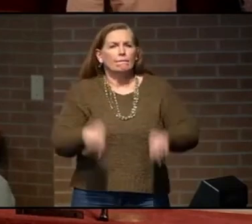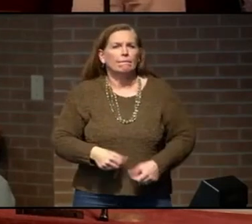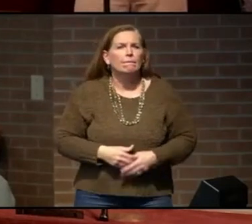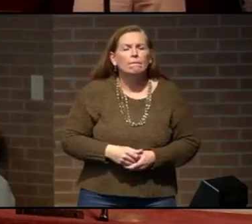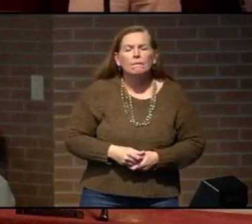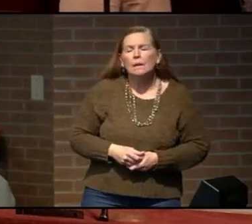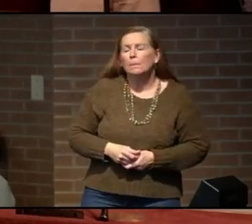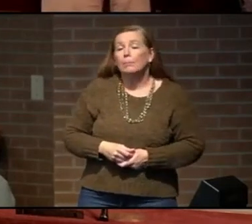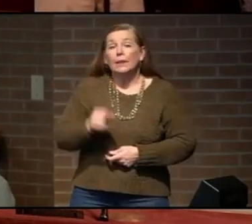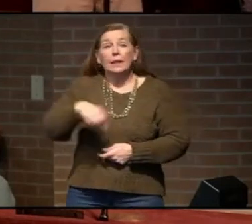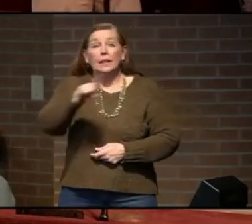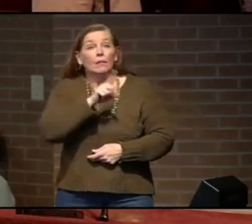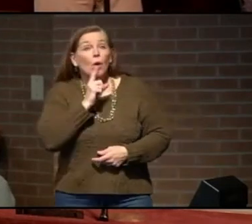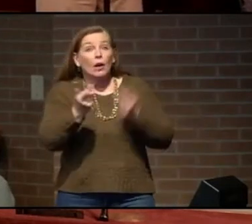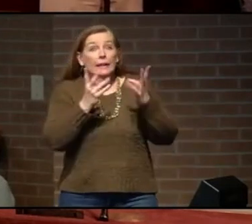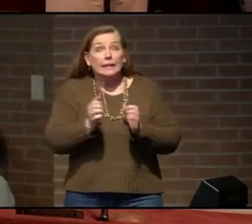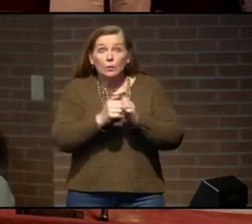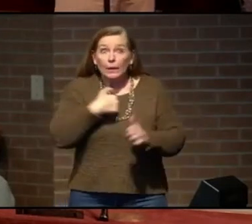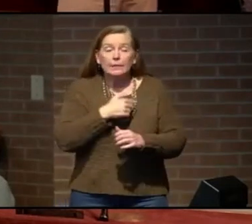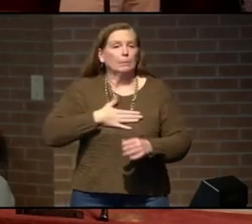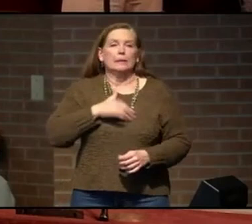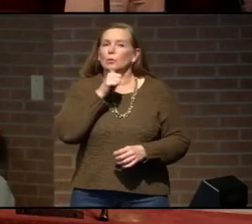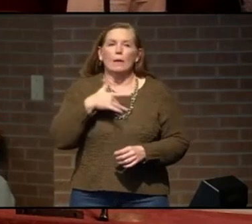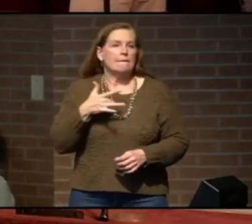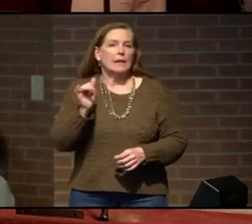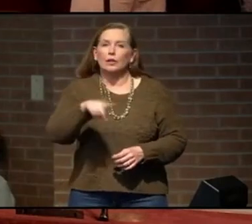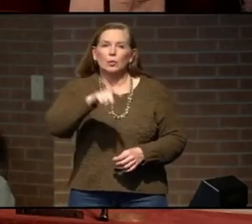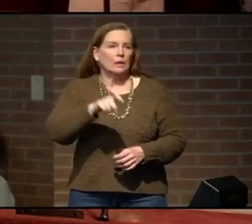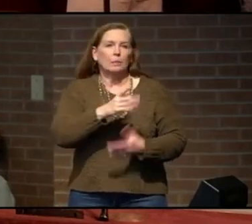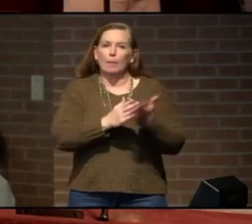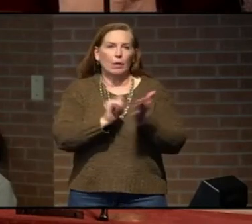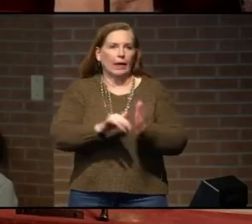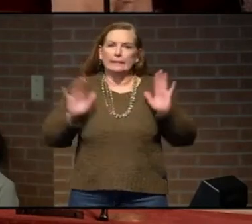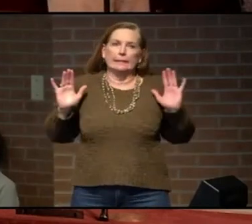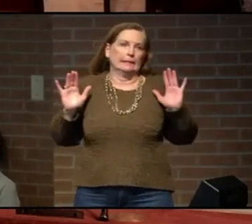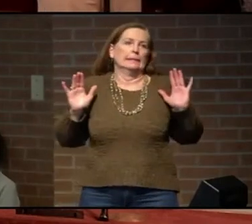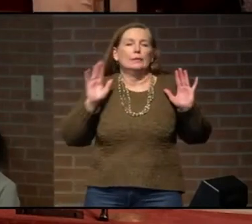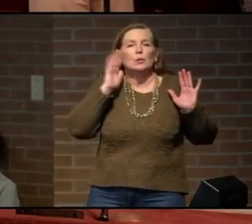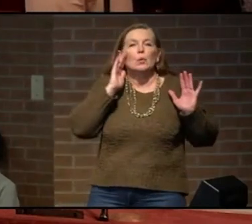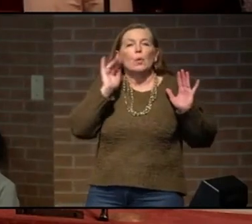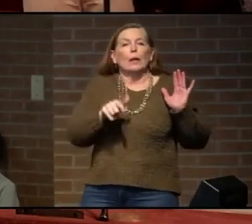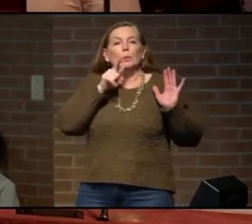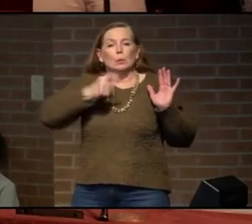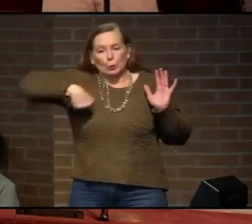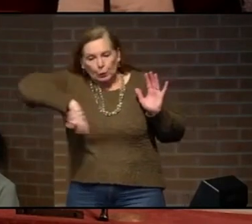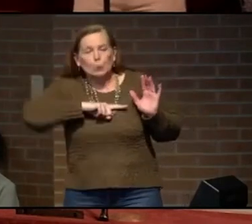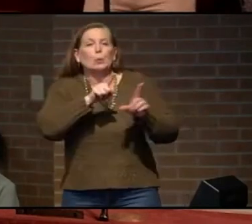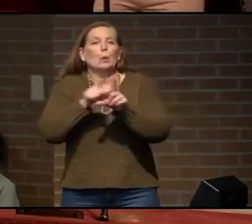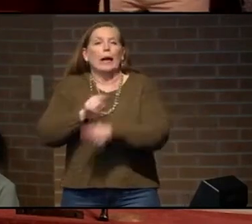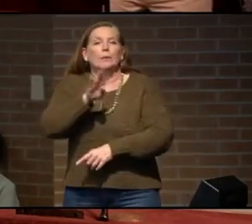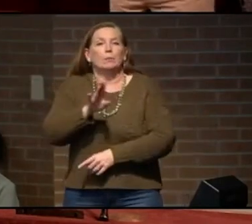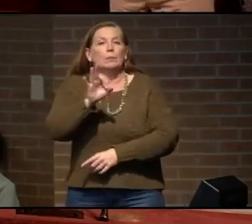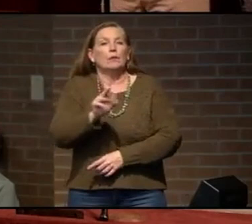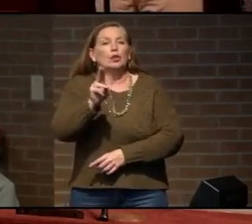If you are a guest with us, please do not feel like you need to be a part of that. Just know that this is who we are as Broomfield UMC. This is who we are striving